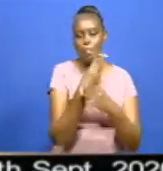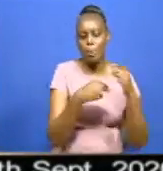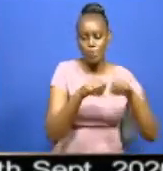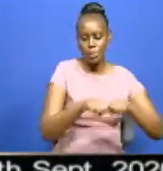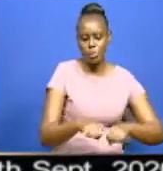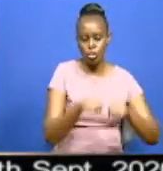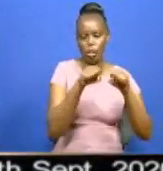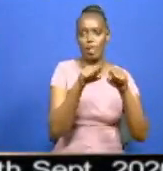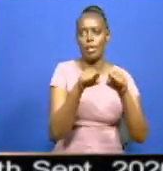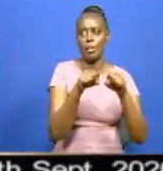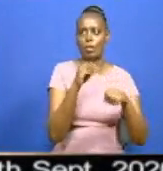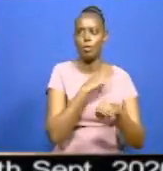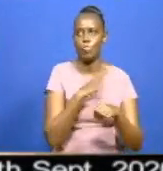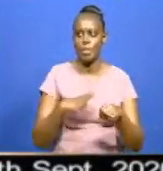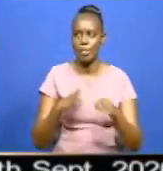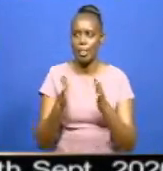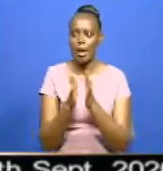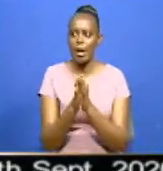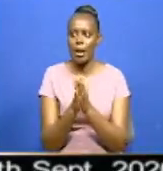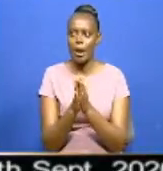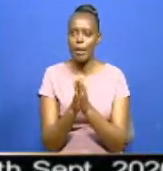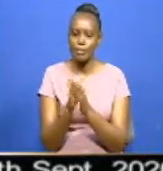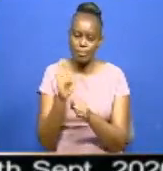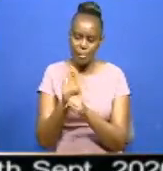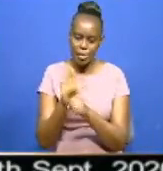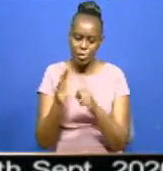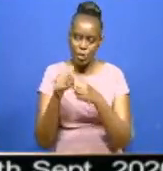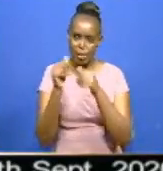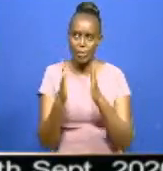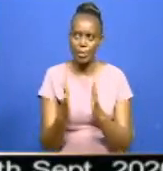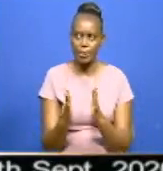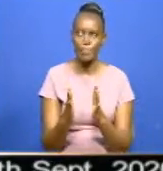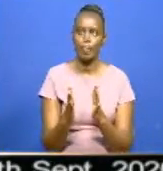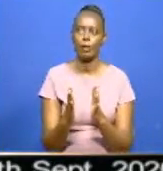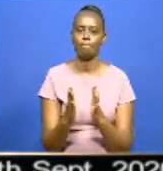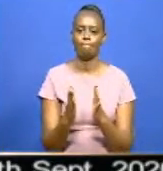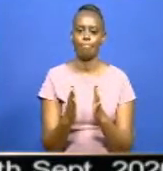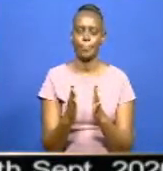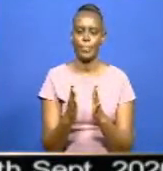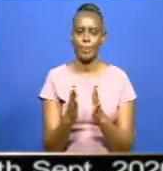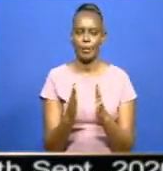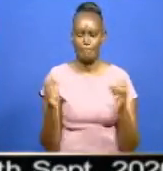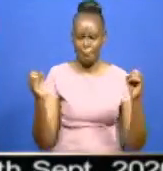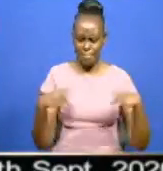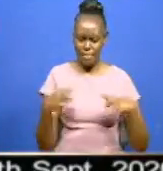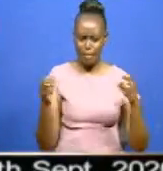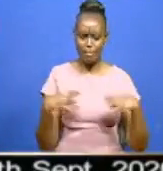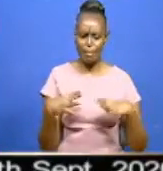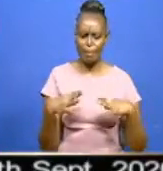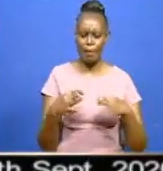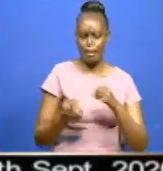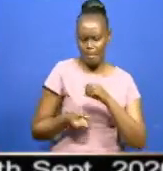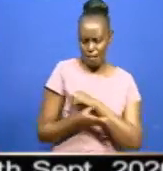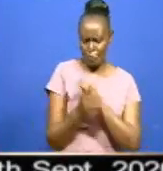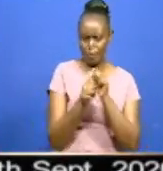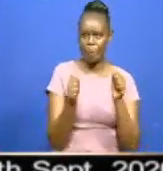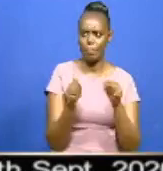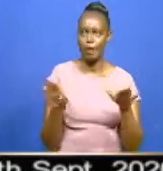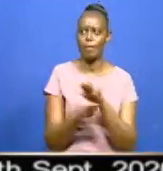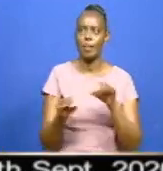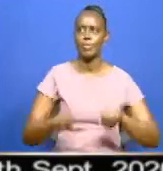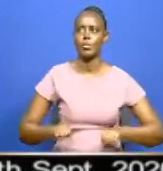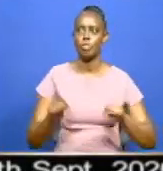of the committee and the minority leader, and very clearly explained by the vice